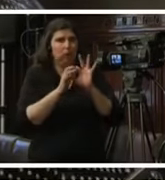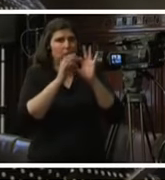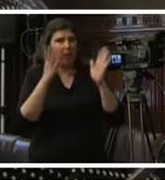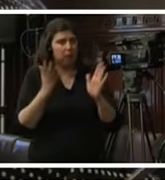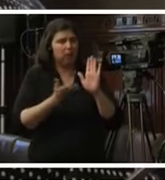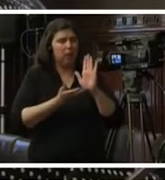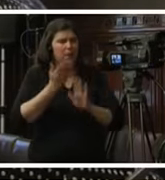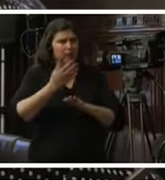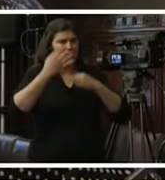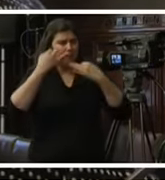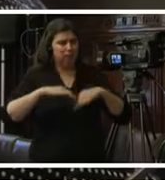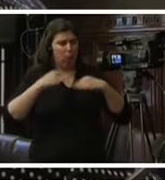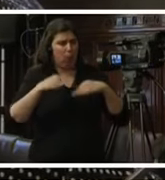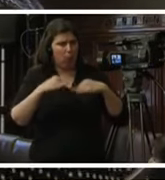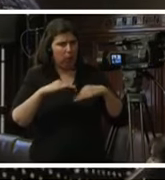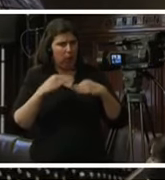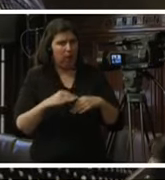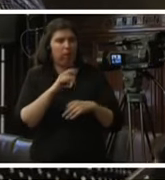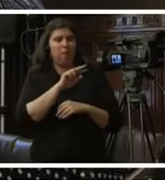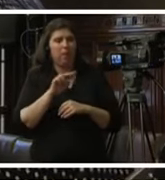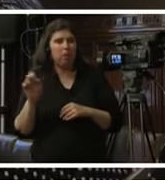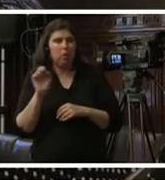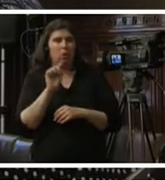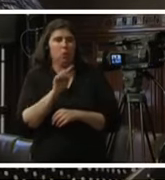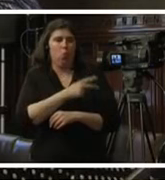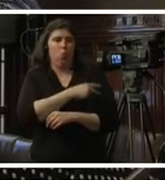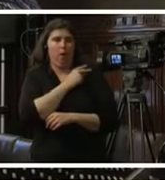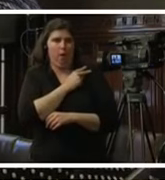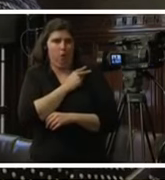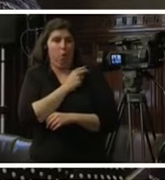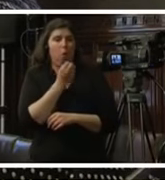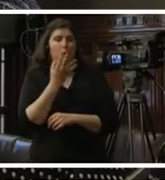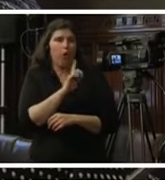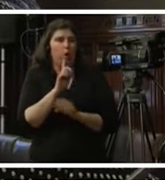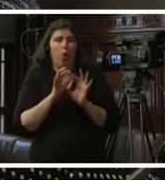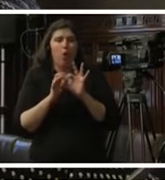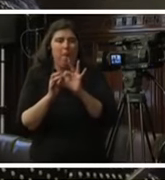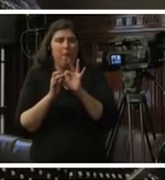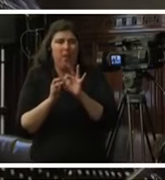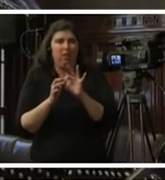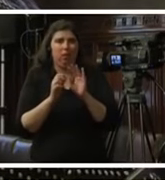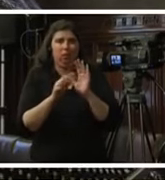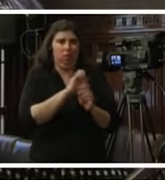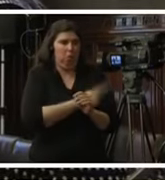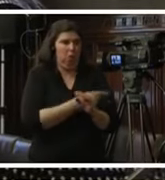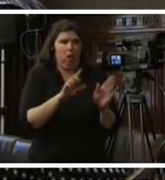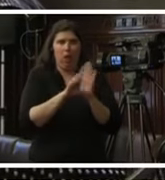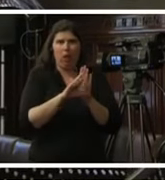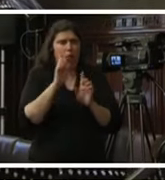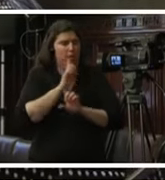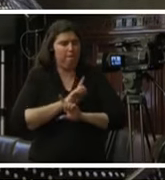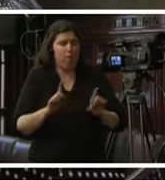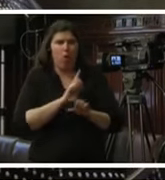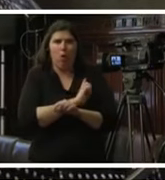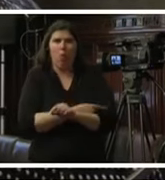legislature or executive is involved in their dismissal so I look